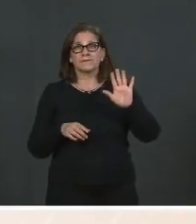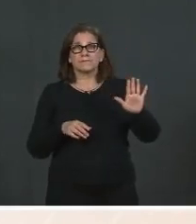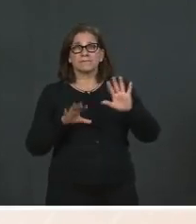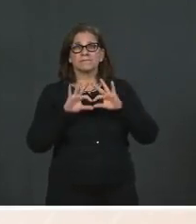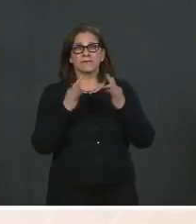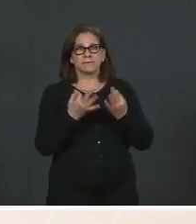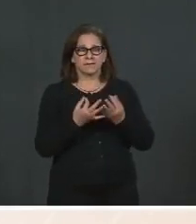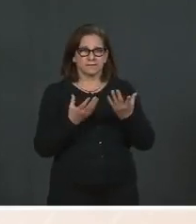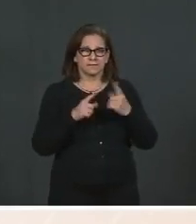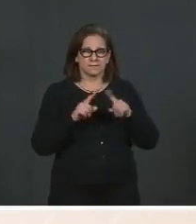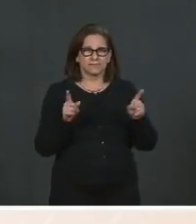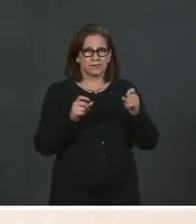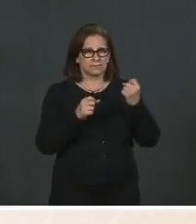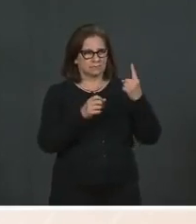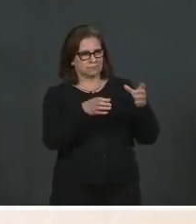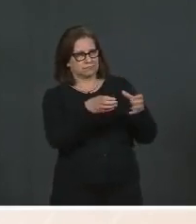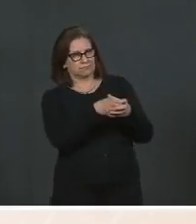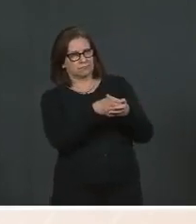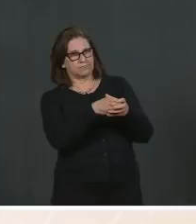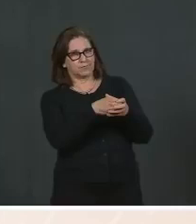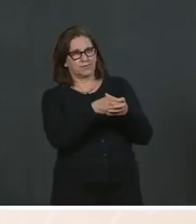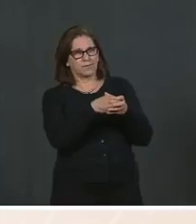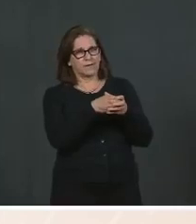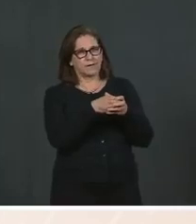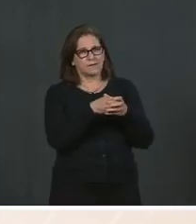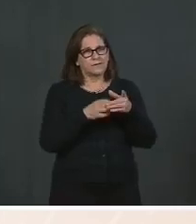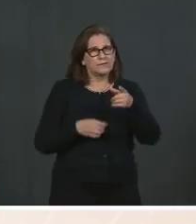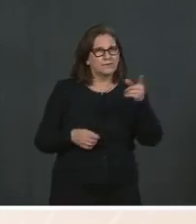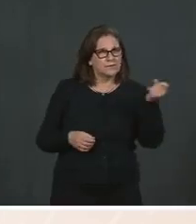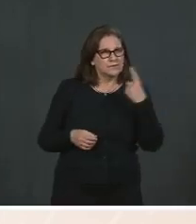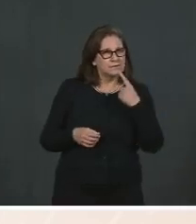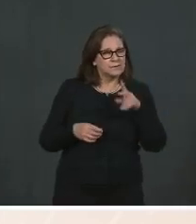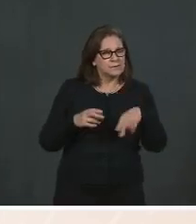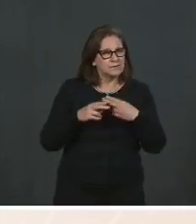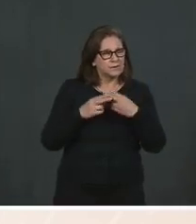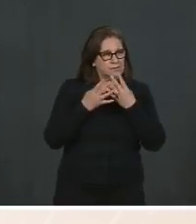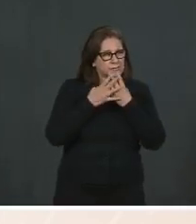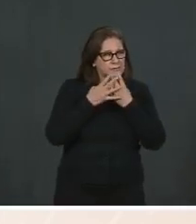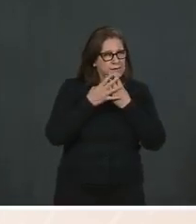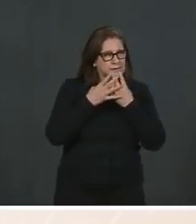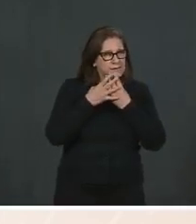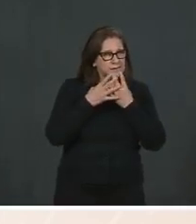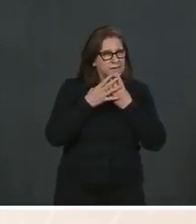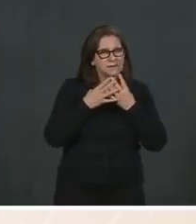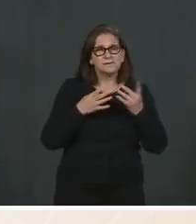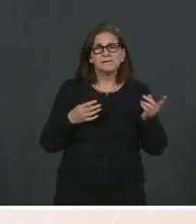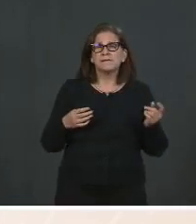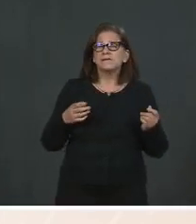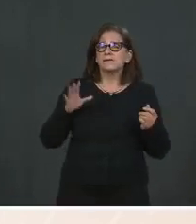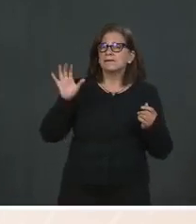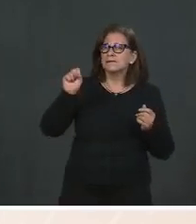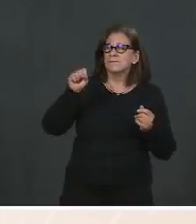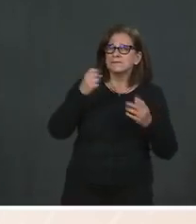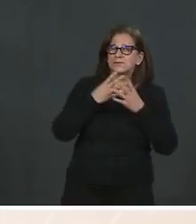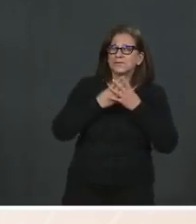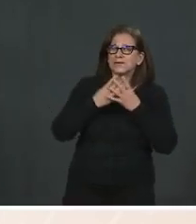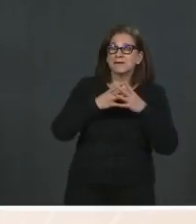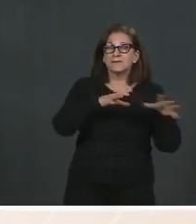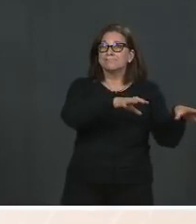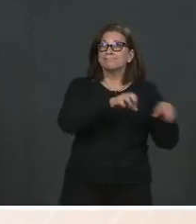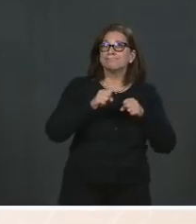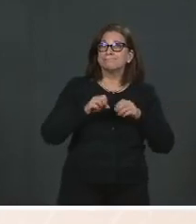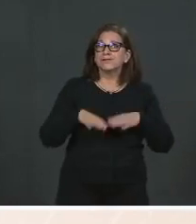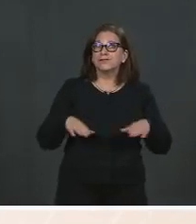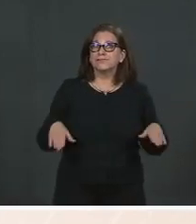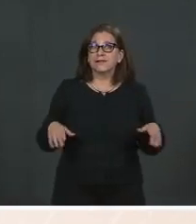of steps, vetting steps that are taken. Is that what you're asking about? Yeah. That are Who are taken? these people that are going to be taking in the children? Well, Where do you it find- really differs. Sometimes there